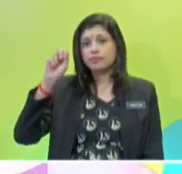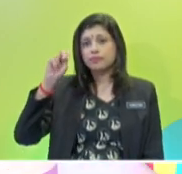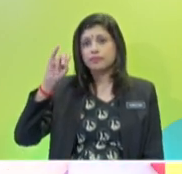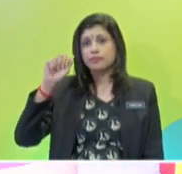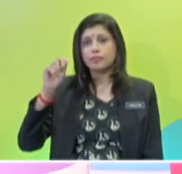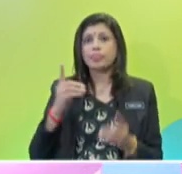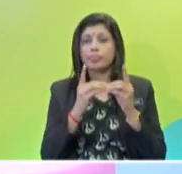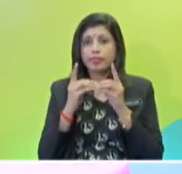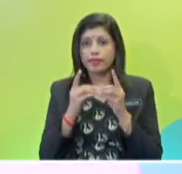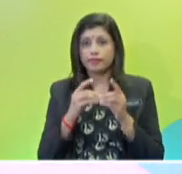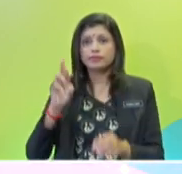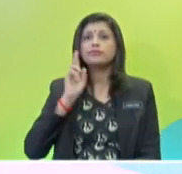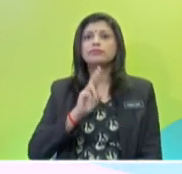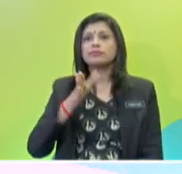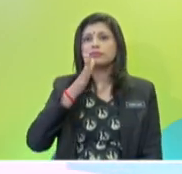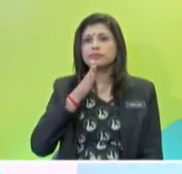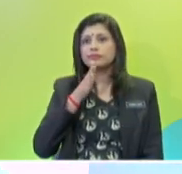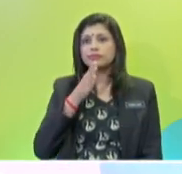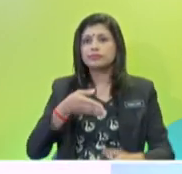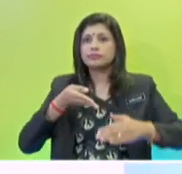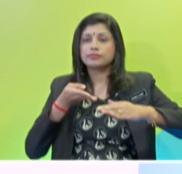chocolate cake for her birthday party.